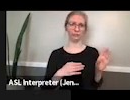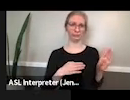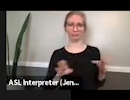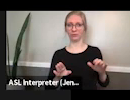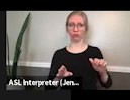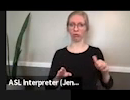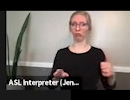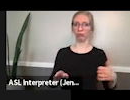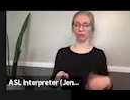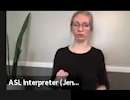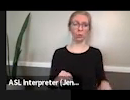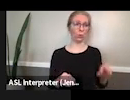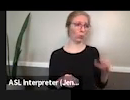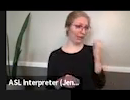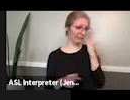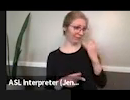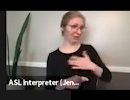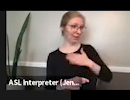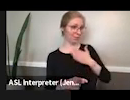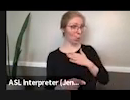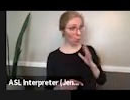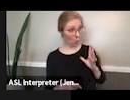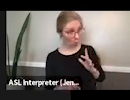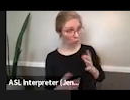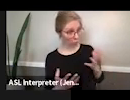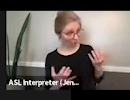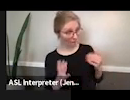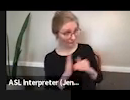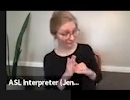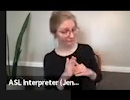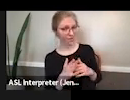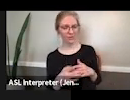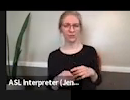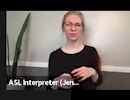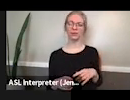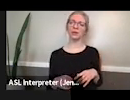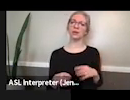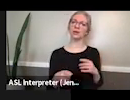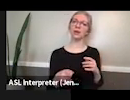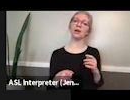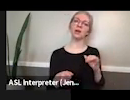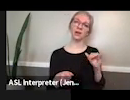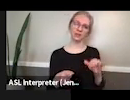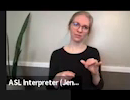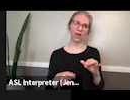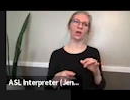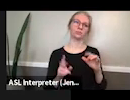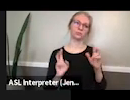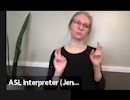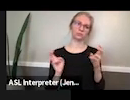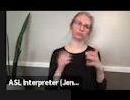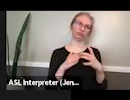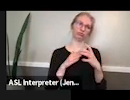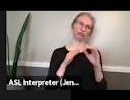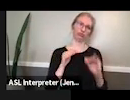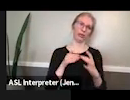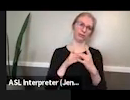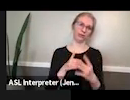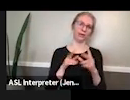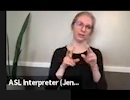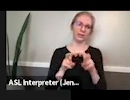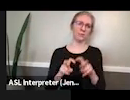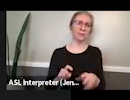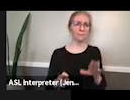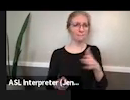happy, ooh, you want to do that some more. You knew this, but this constitutes child-guided assessment, which is your best source of